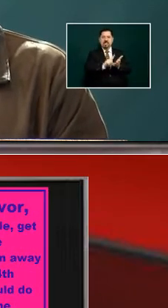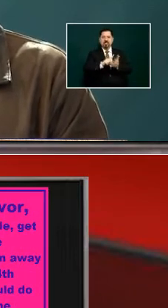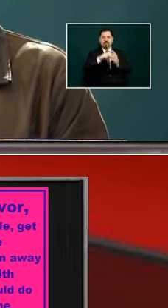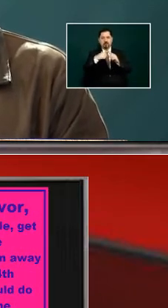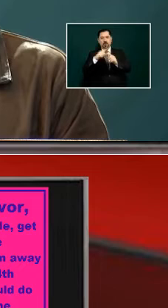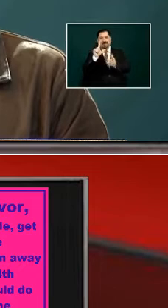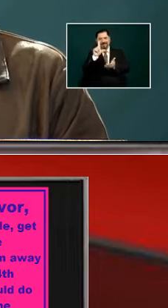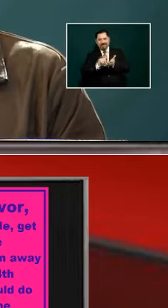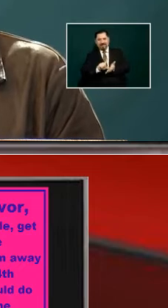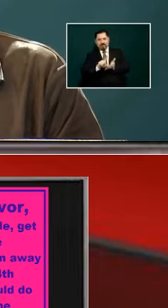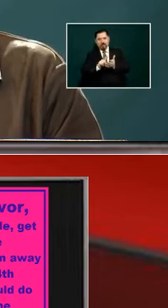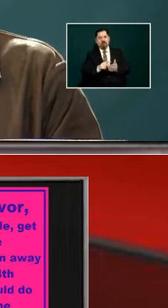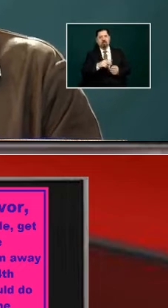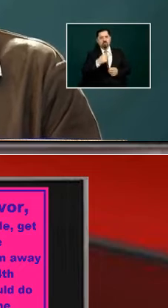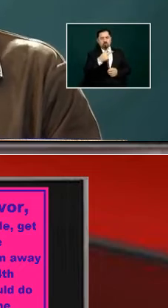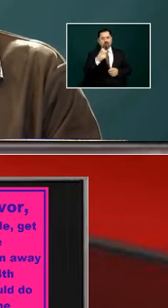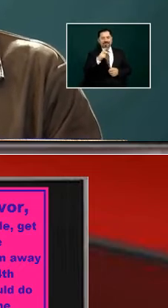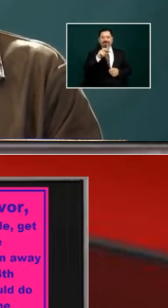a